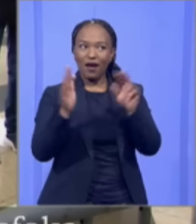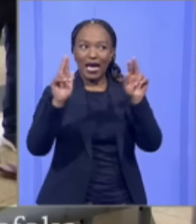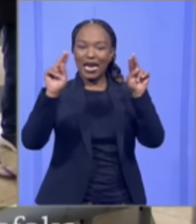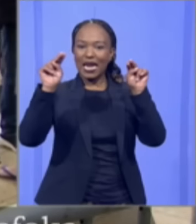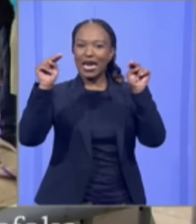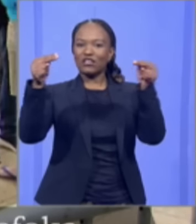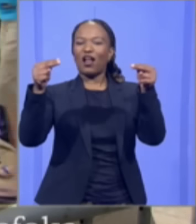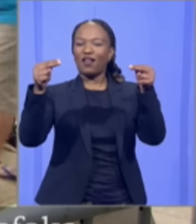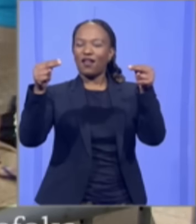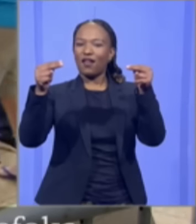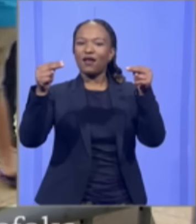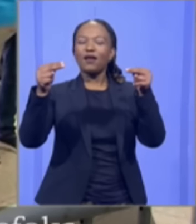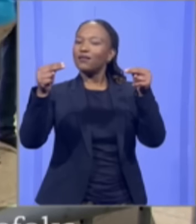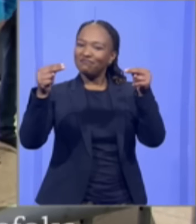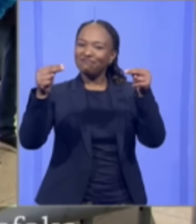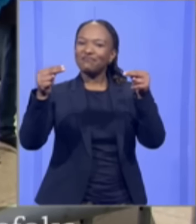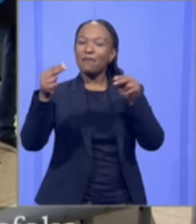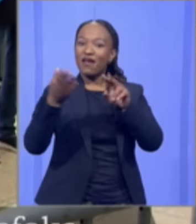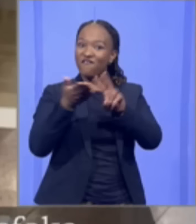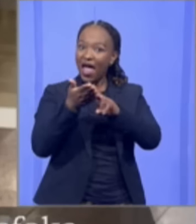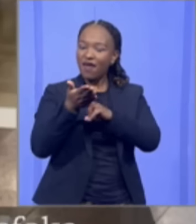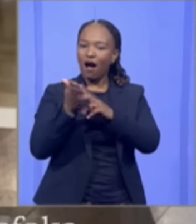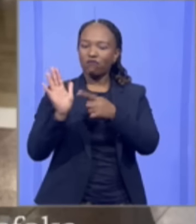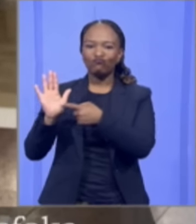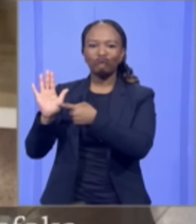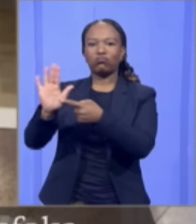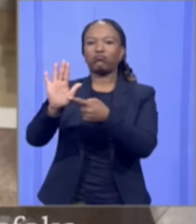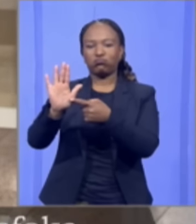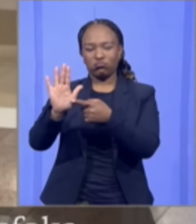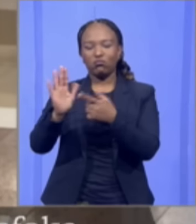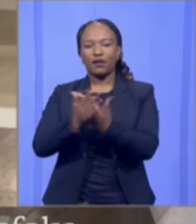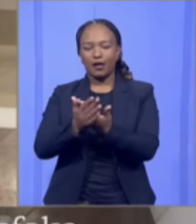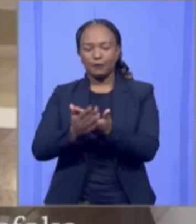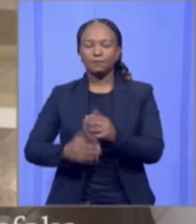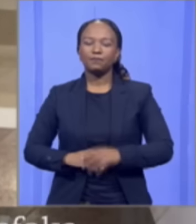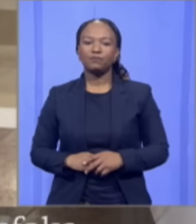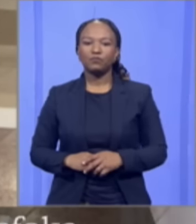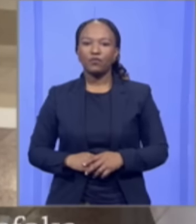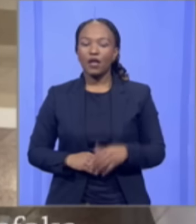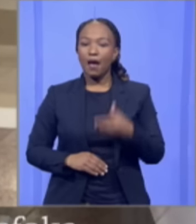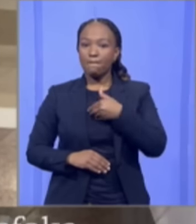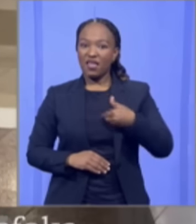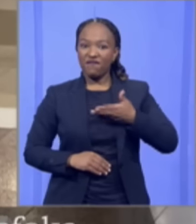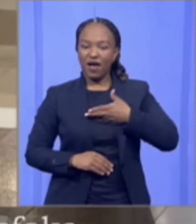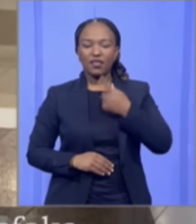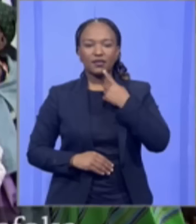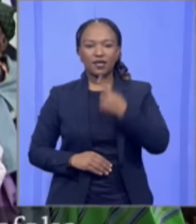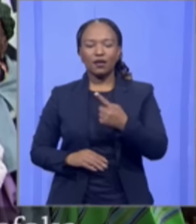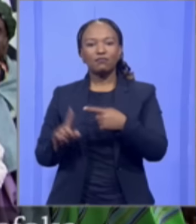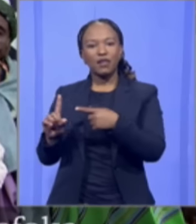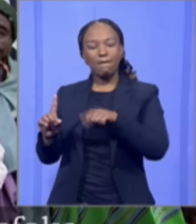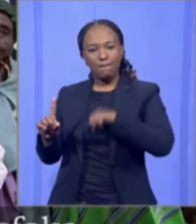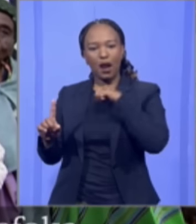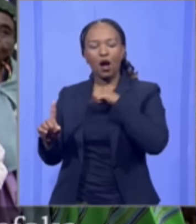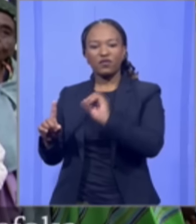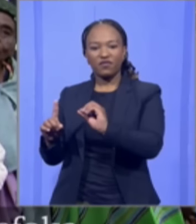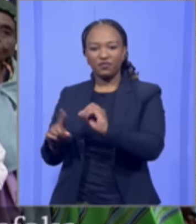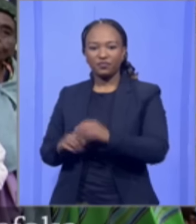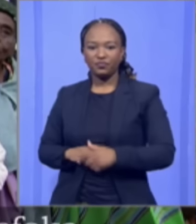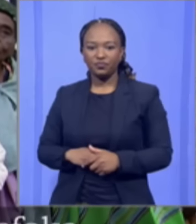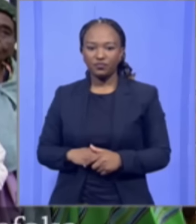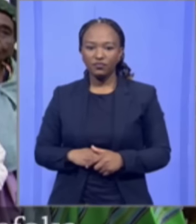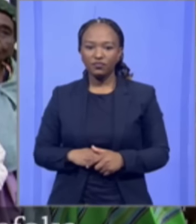that the Venda flag is risen internationally. Batsadi ba gagwe ba re ba motlotlo thata. Makadzi can't do it